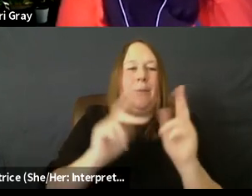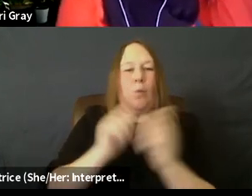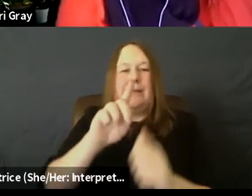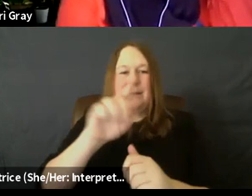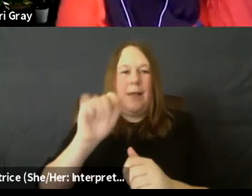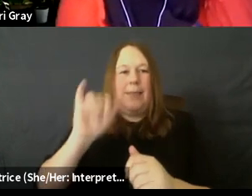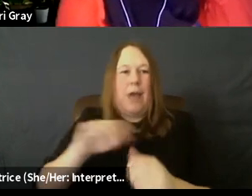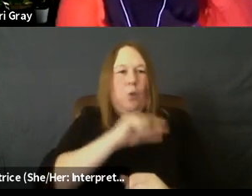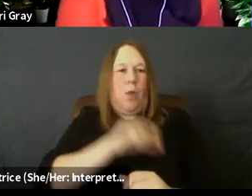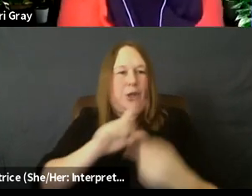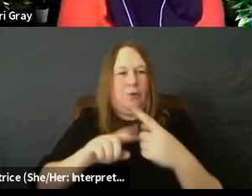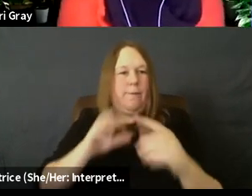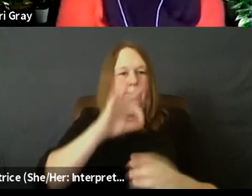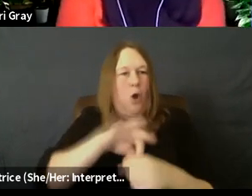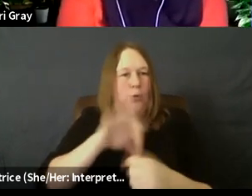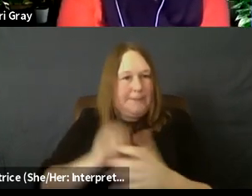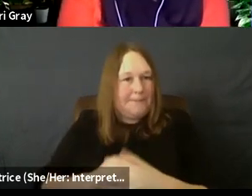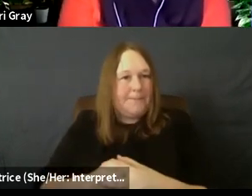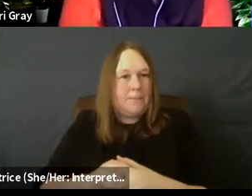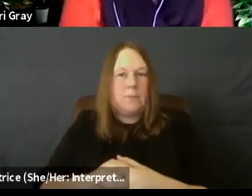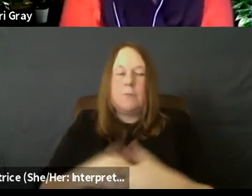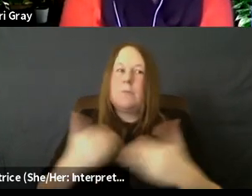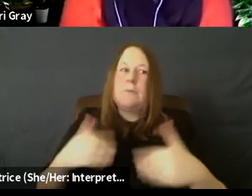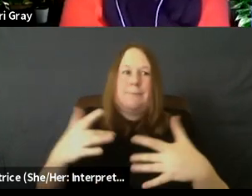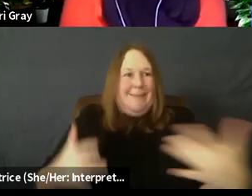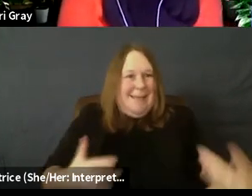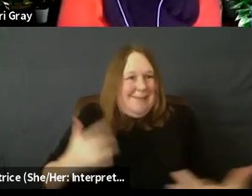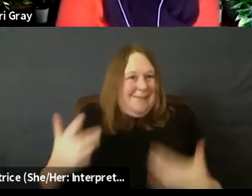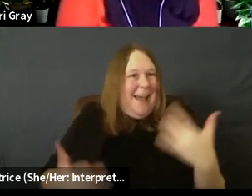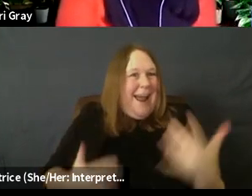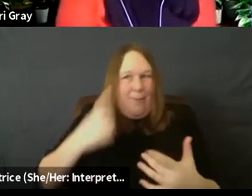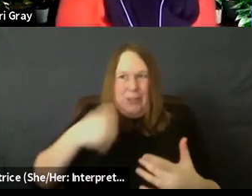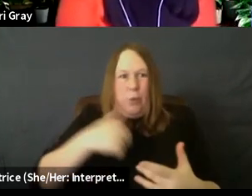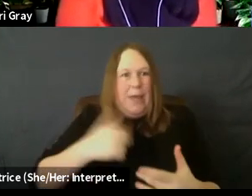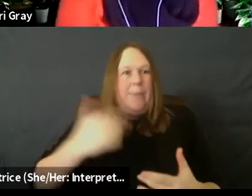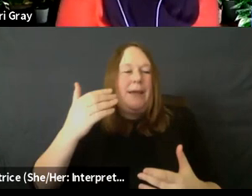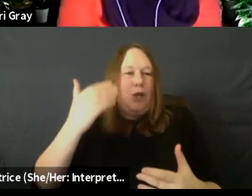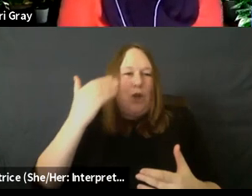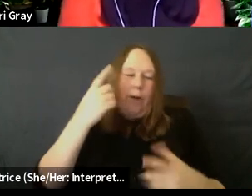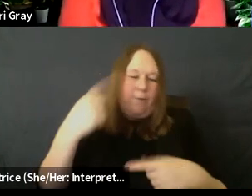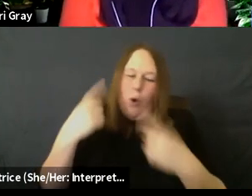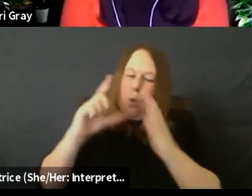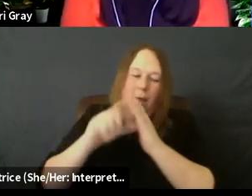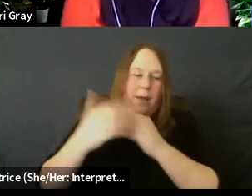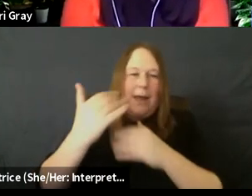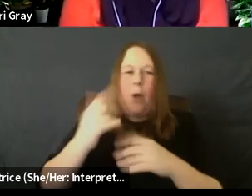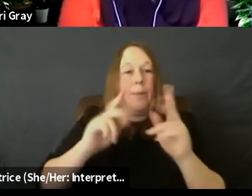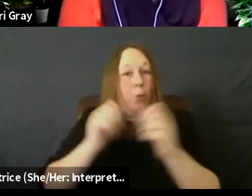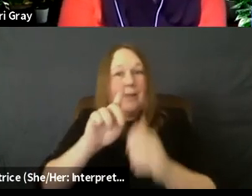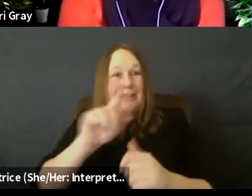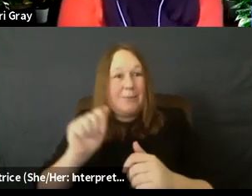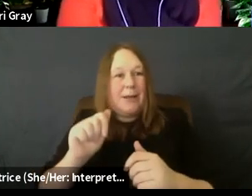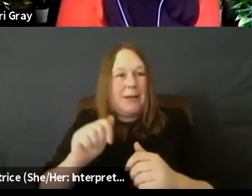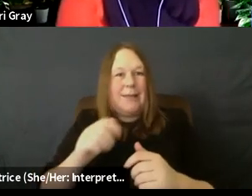disabilities that are eligible to vote, which is incredibly exciting. Because we've been knowing for a while now that people with